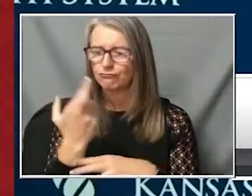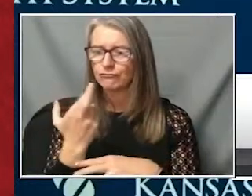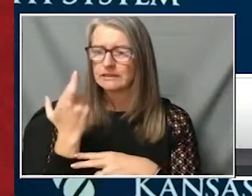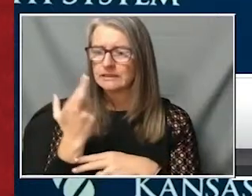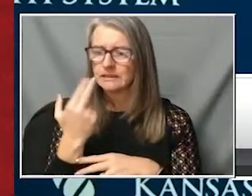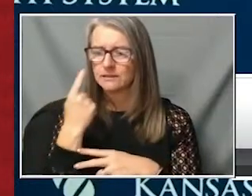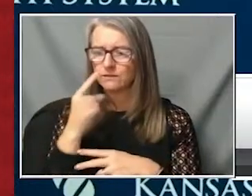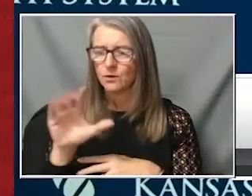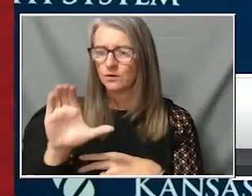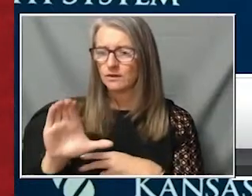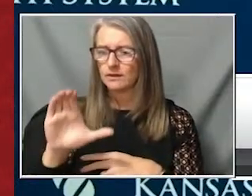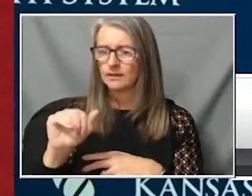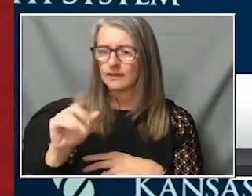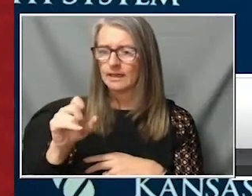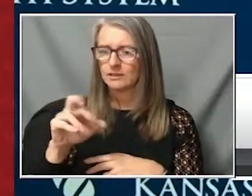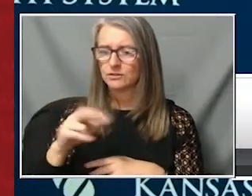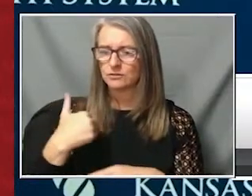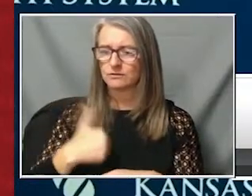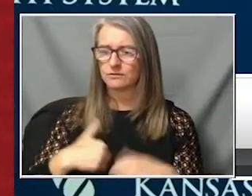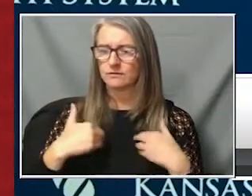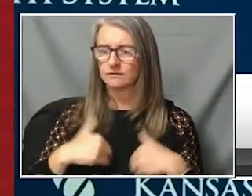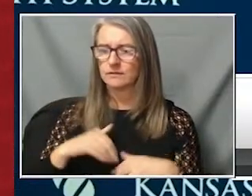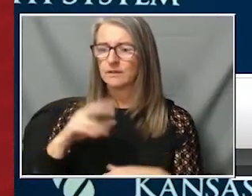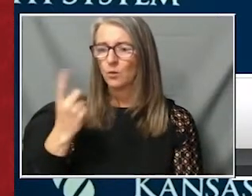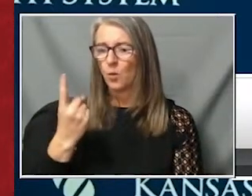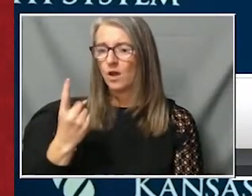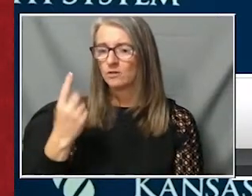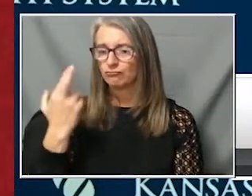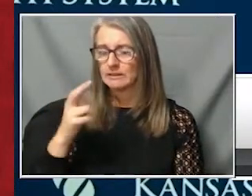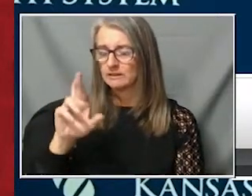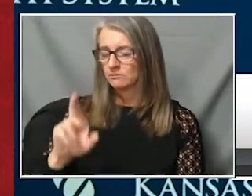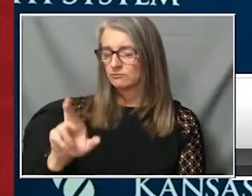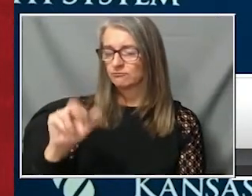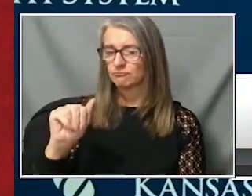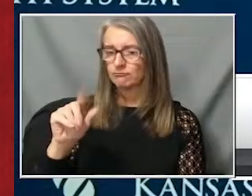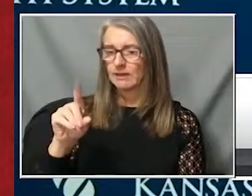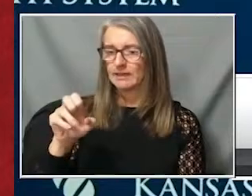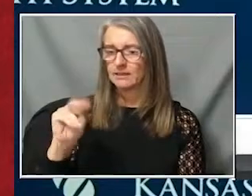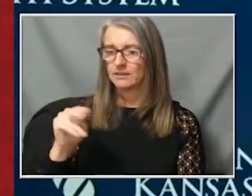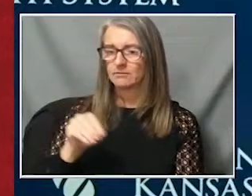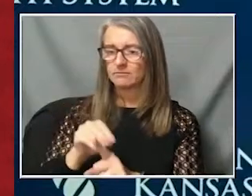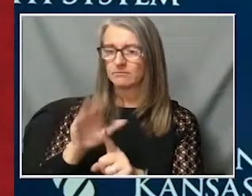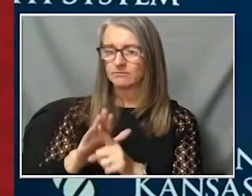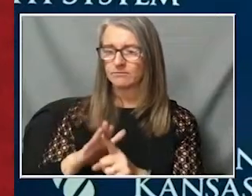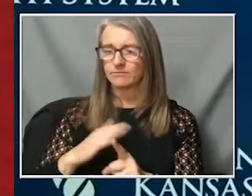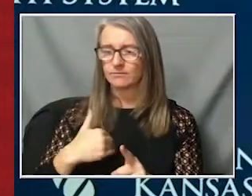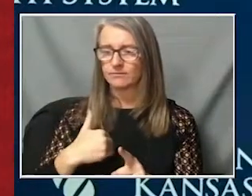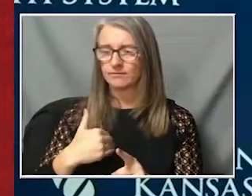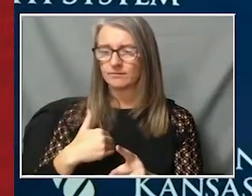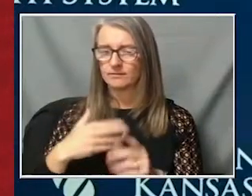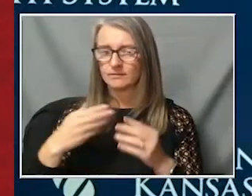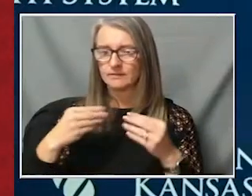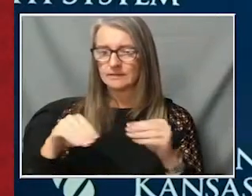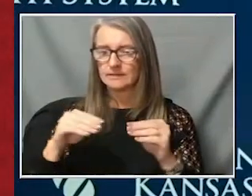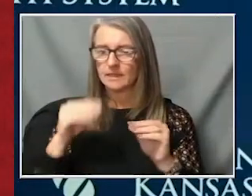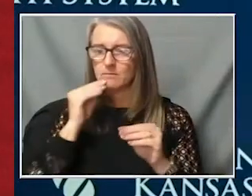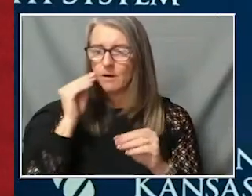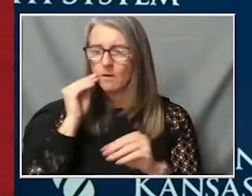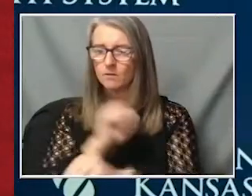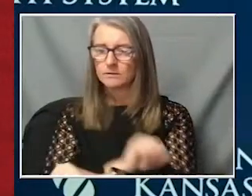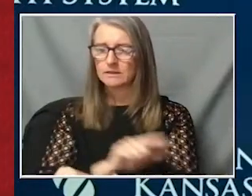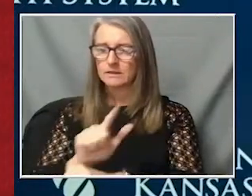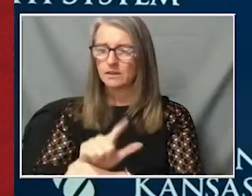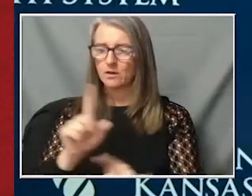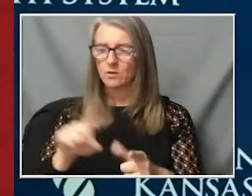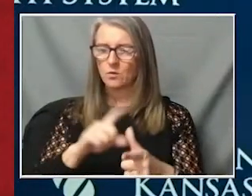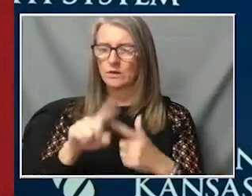one of those causes, is that radon exposure. And so, I myself I was selling my home in St. Louis and went to test it,